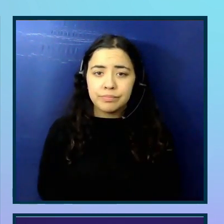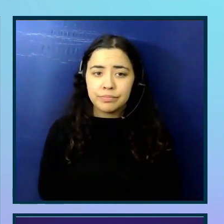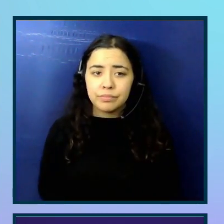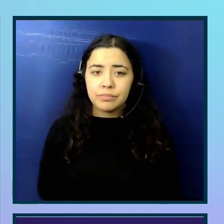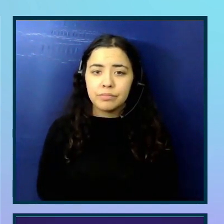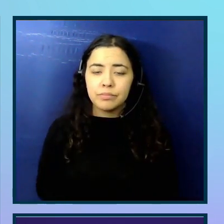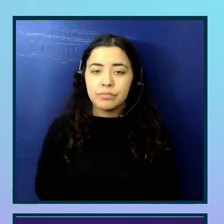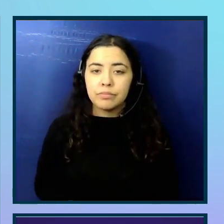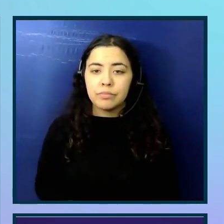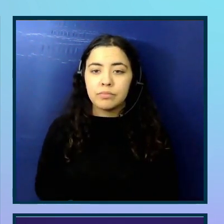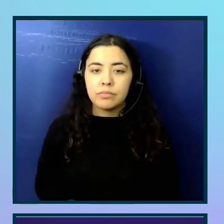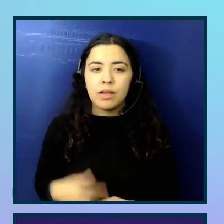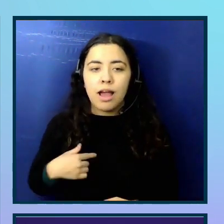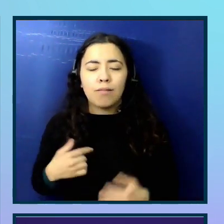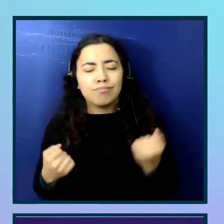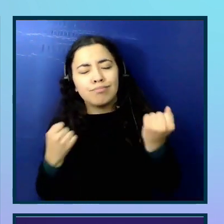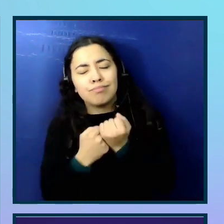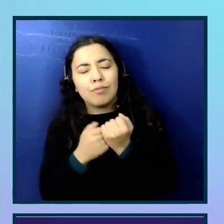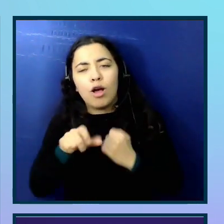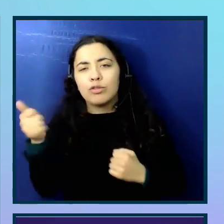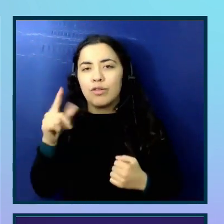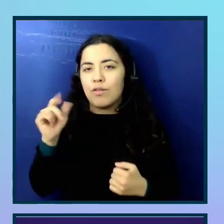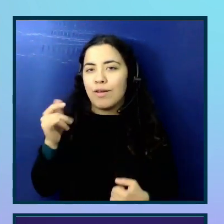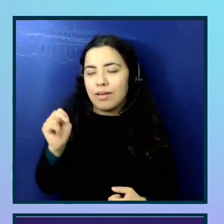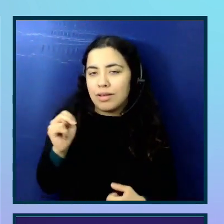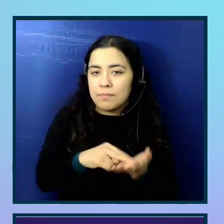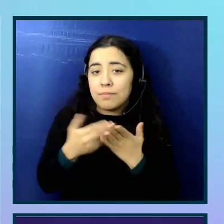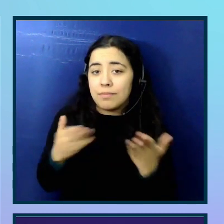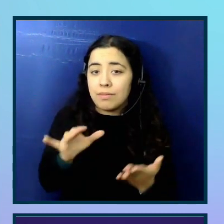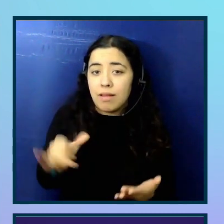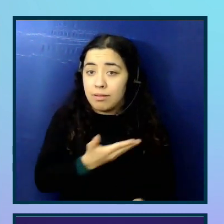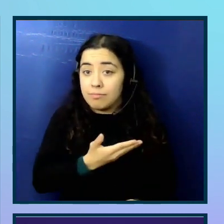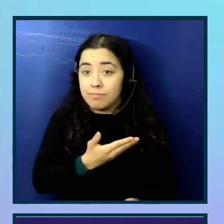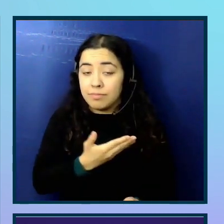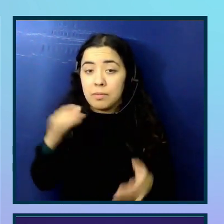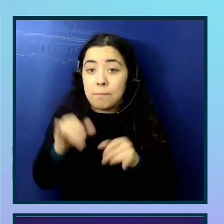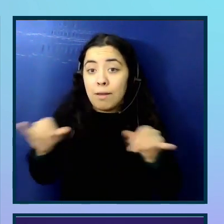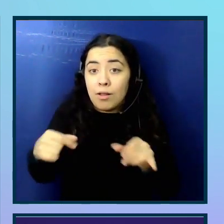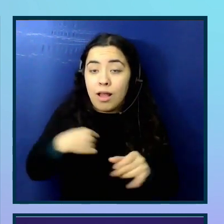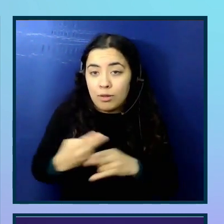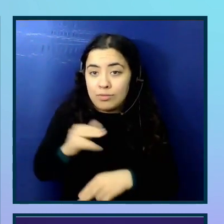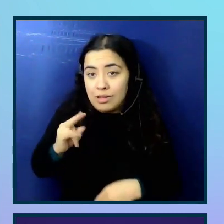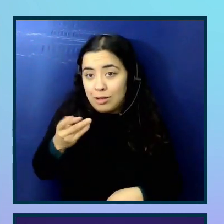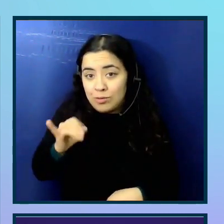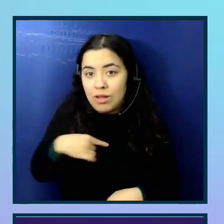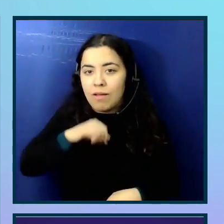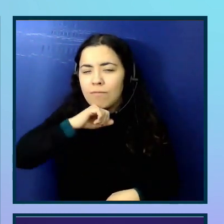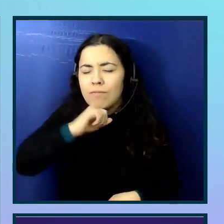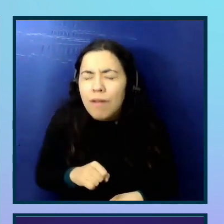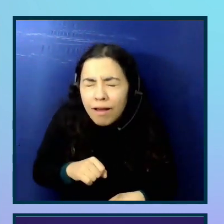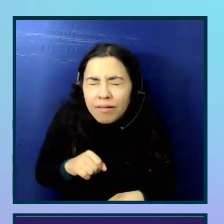I also am a huge fan of alternate logins. So things like patterns. I'm an Android user myself, and I love